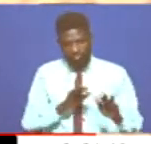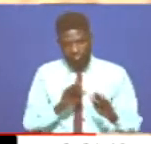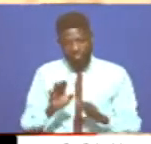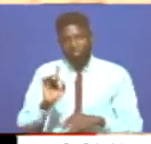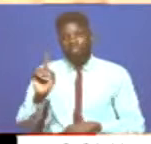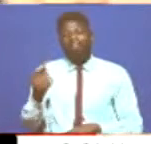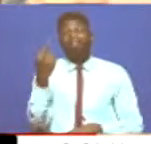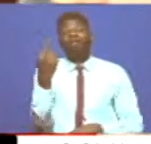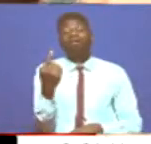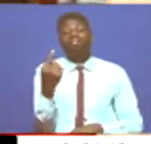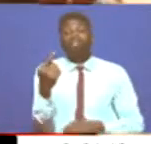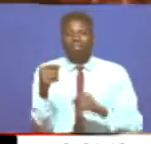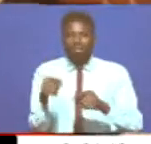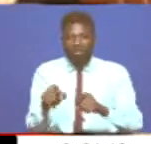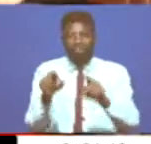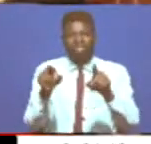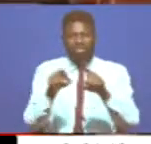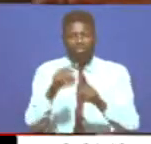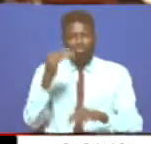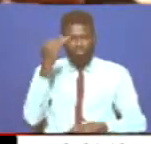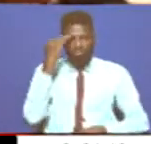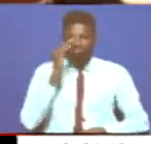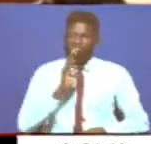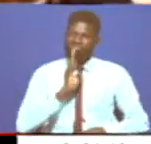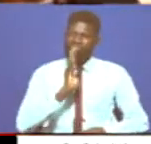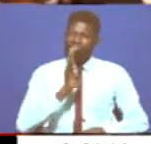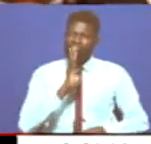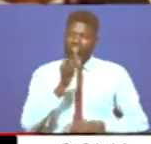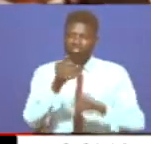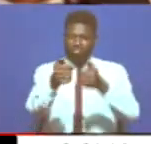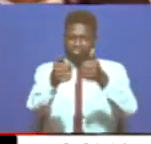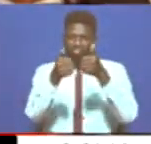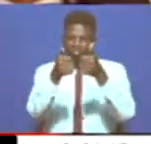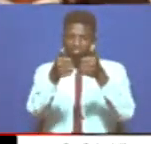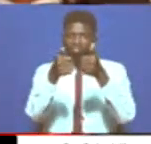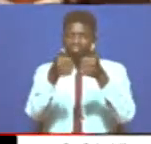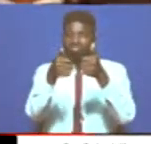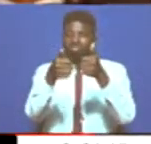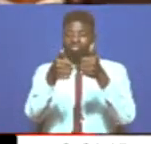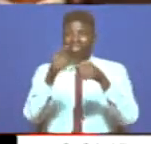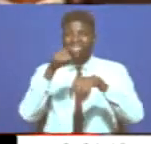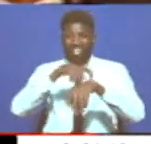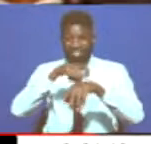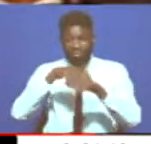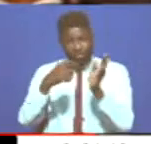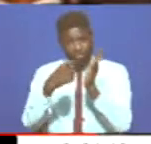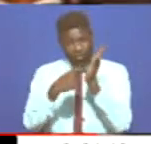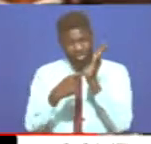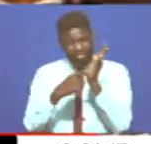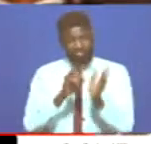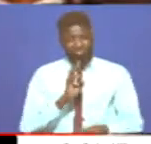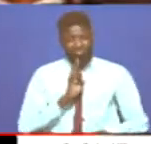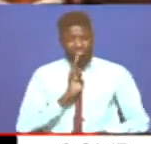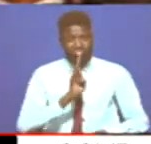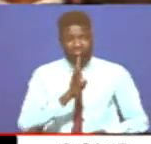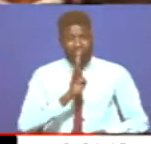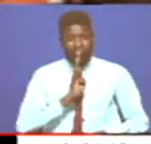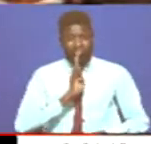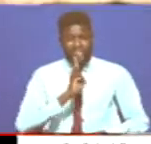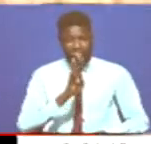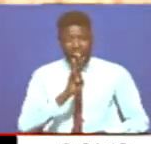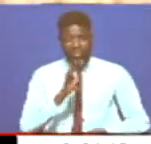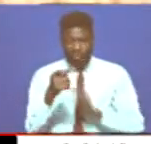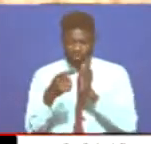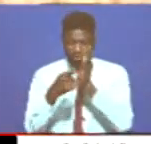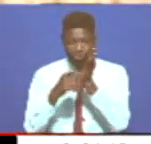na alikuwa anajua na kuongea vizuri sana tena akiongea kwa Kiswahili anatumia ile Kiswahili